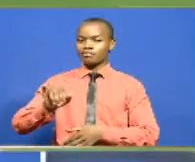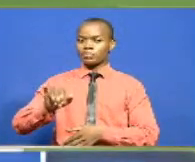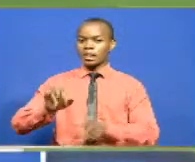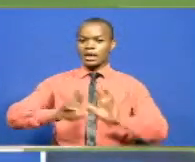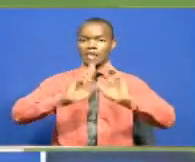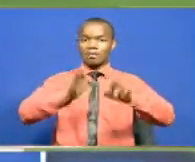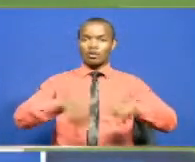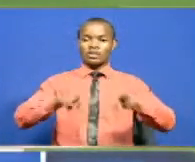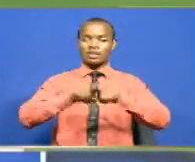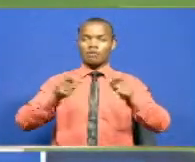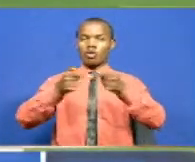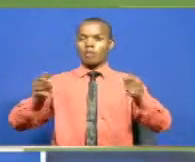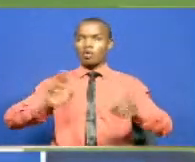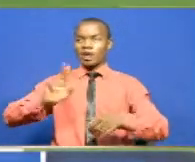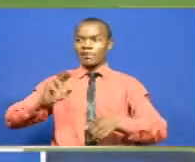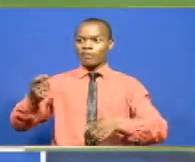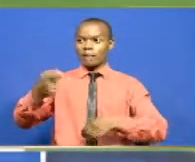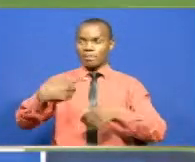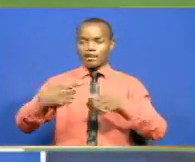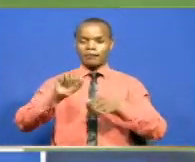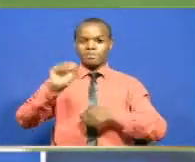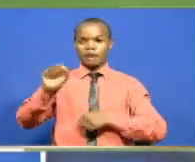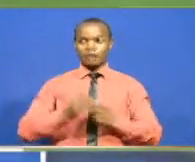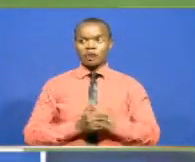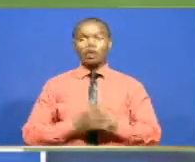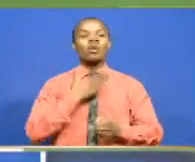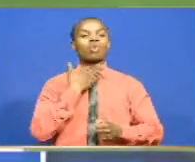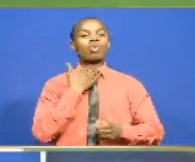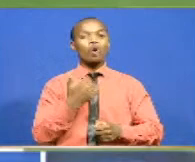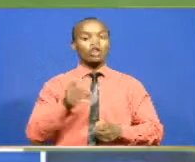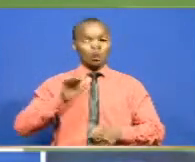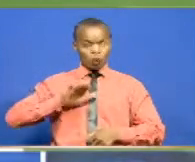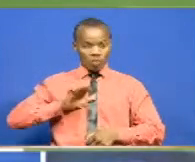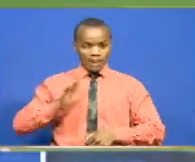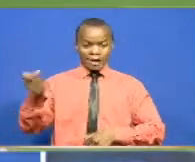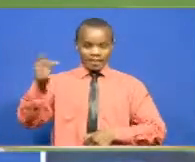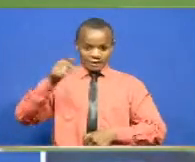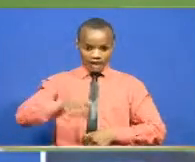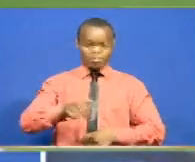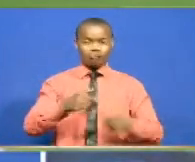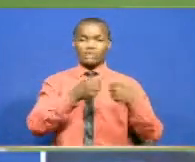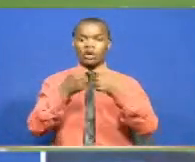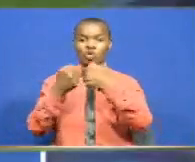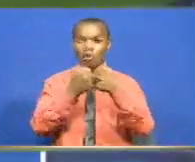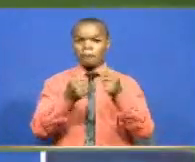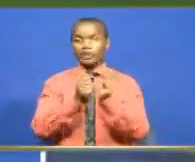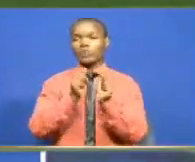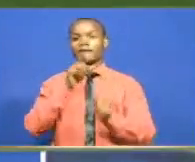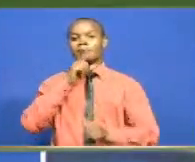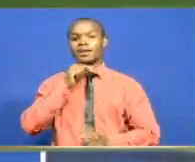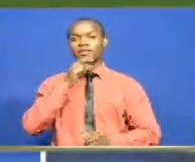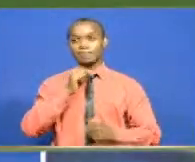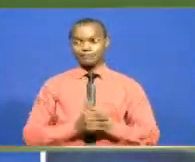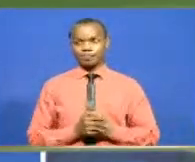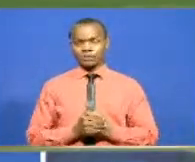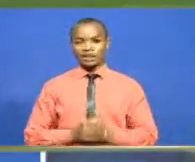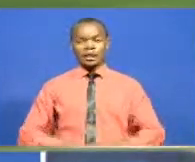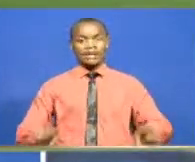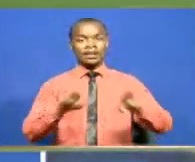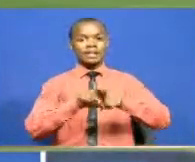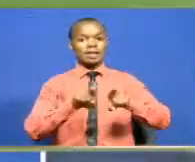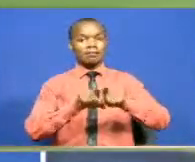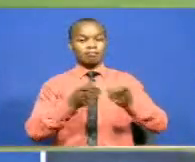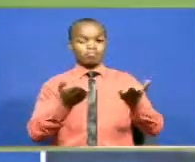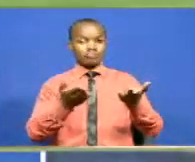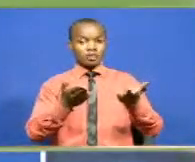Let the women come out and fight it with men. Yeah, they will succeed. The move was, however, opposed by